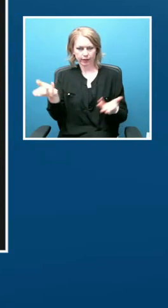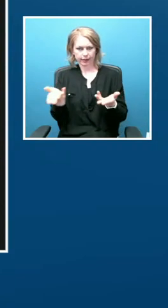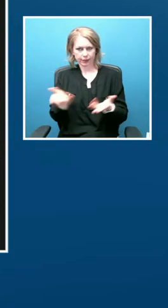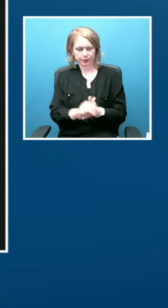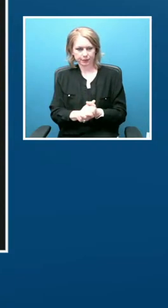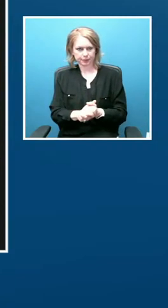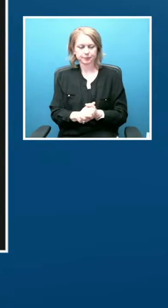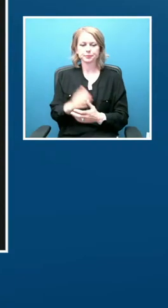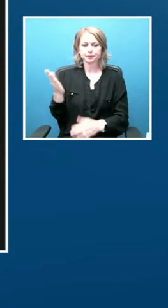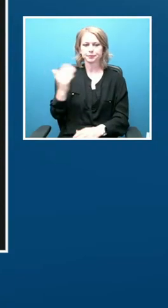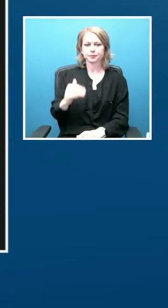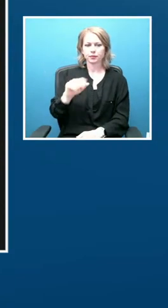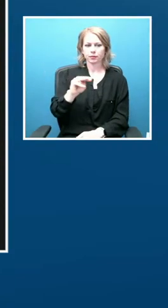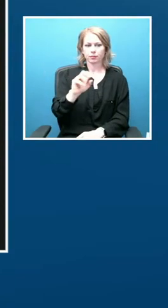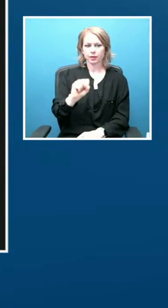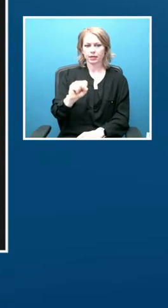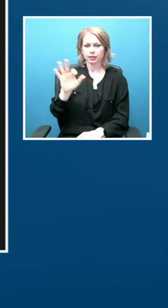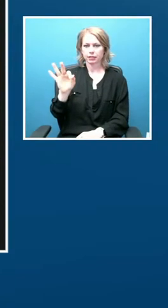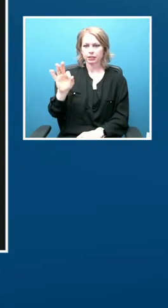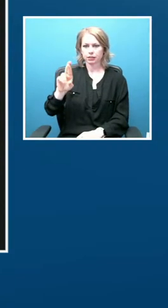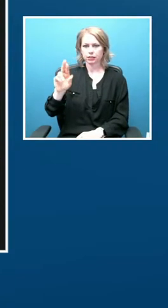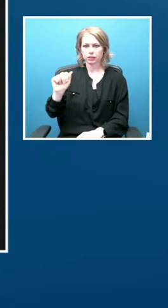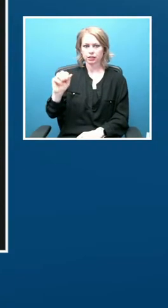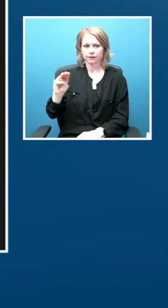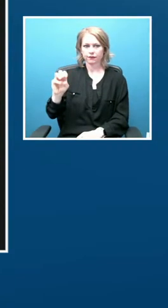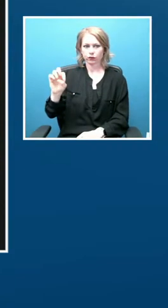Ms. Framer? Present.